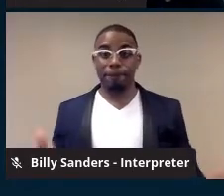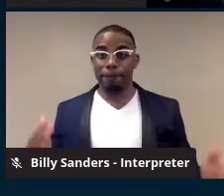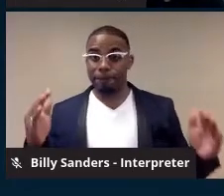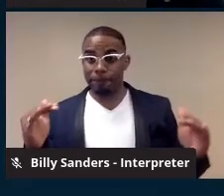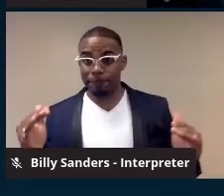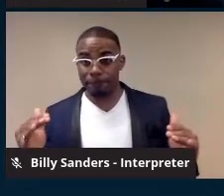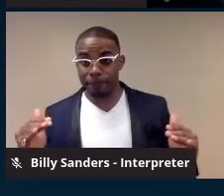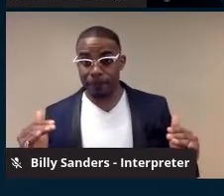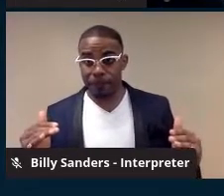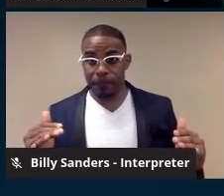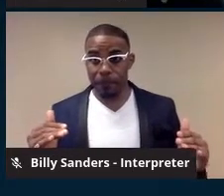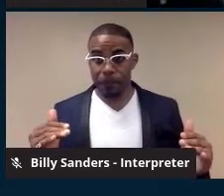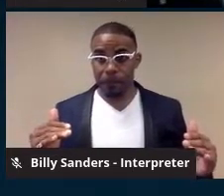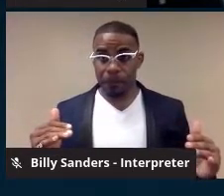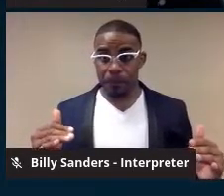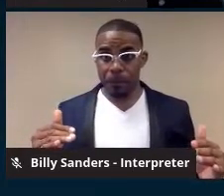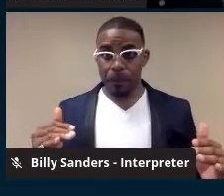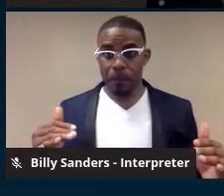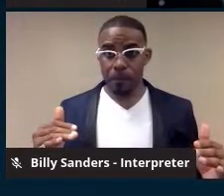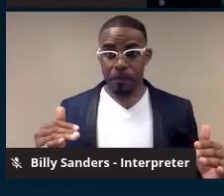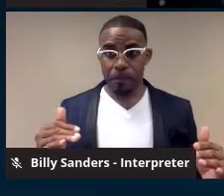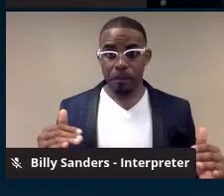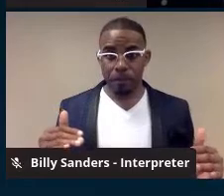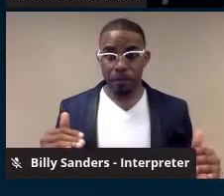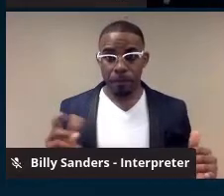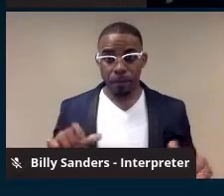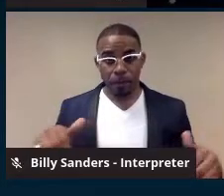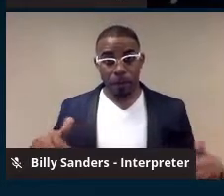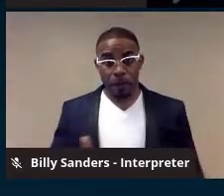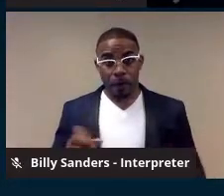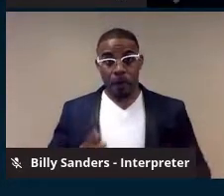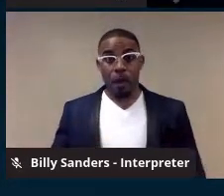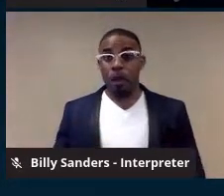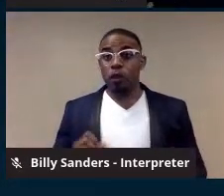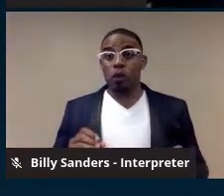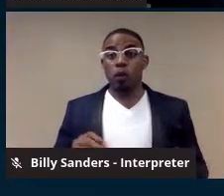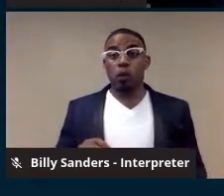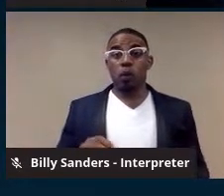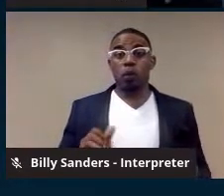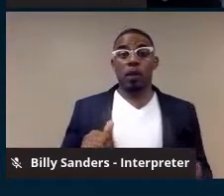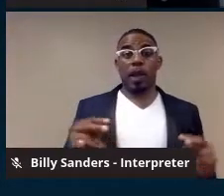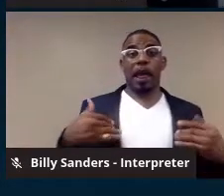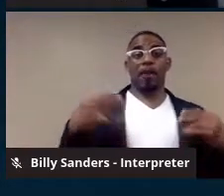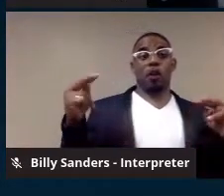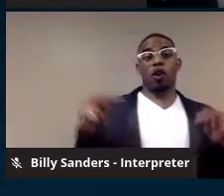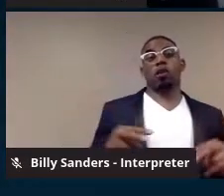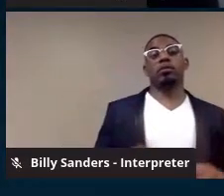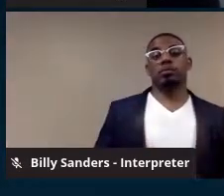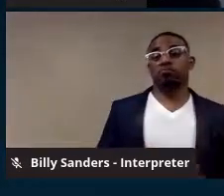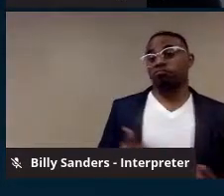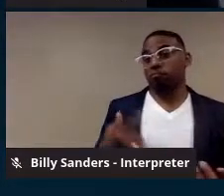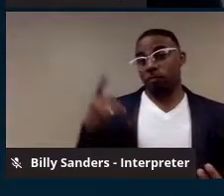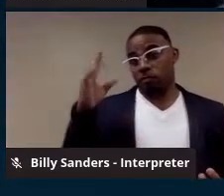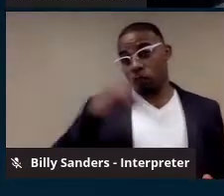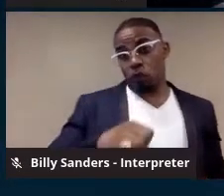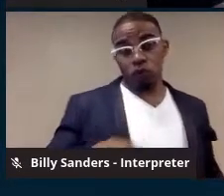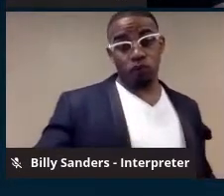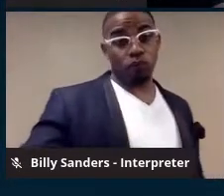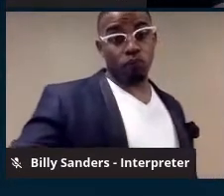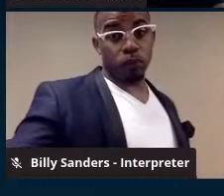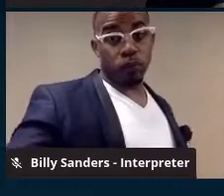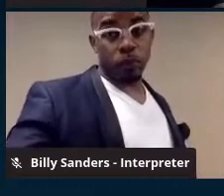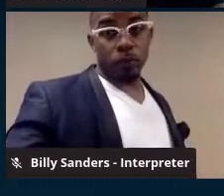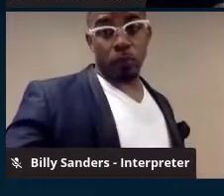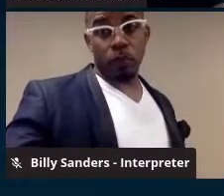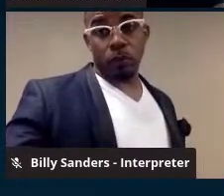hopefully that's a nice quick introduction. So let's have a look. I thought we'll